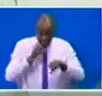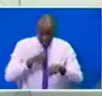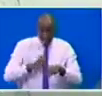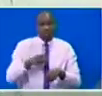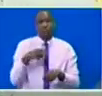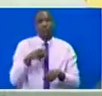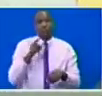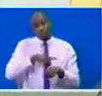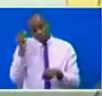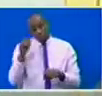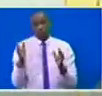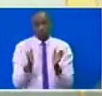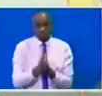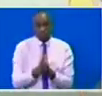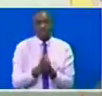awarded it at